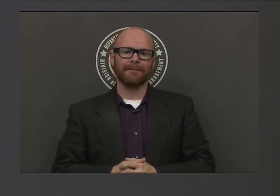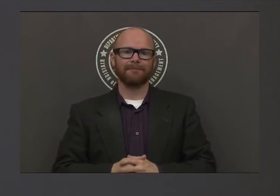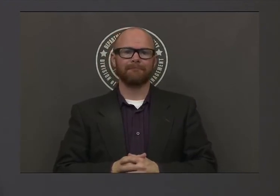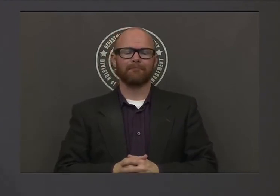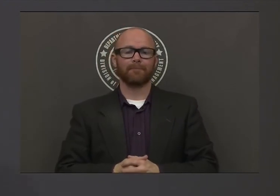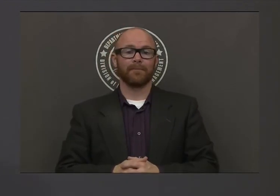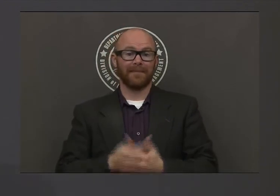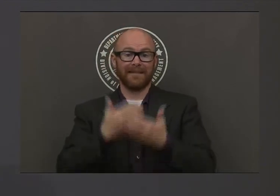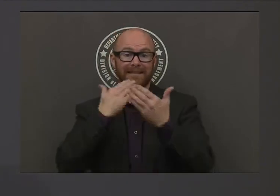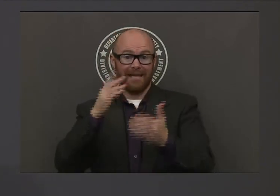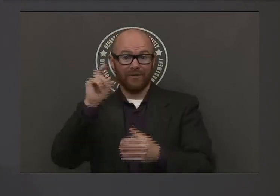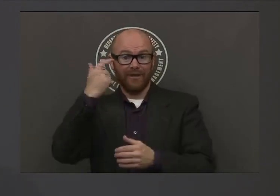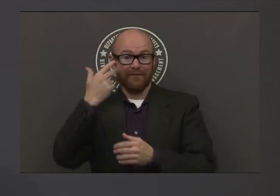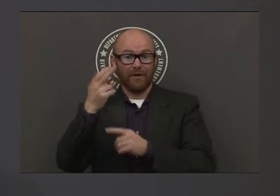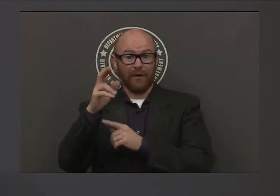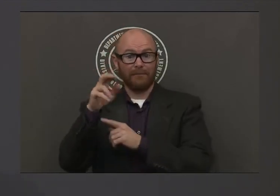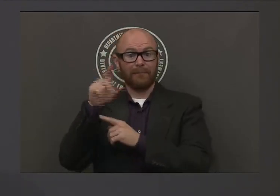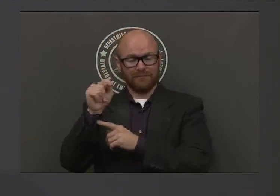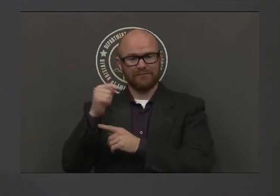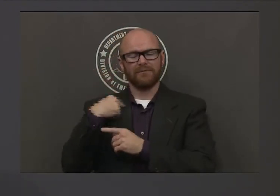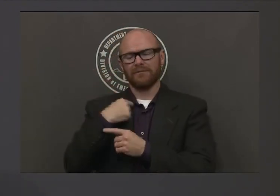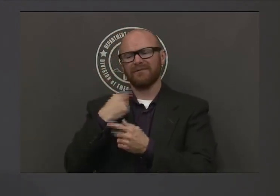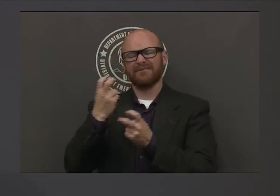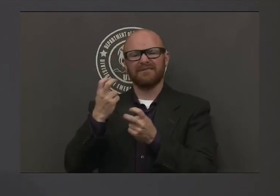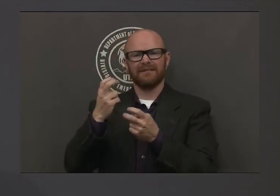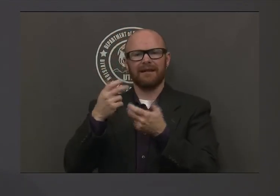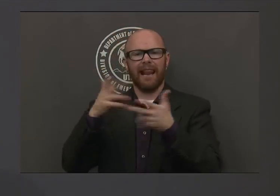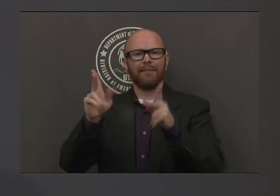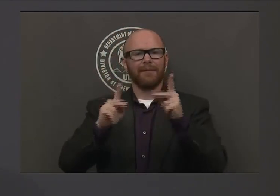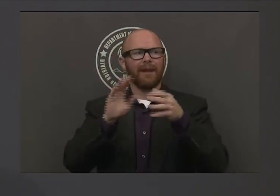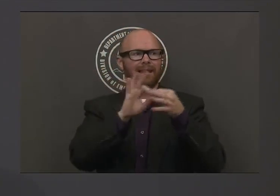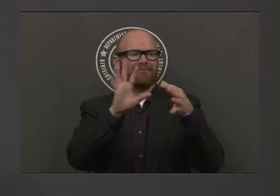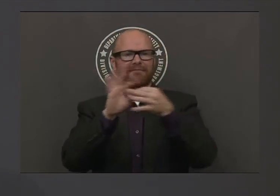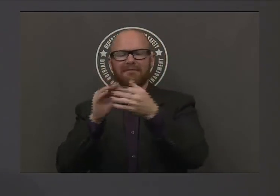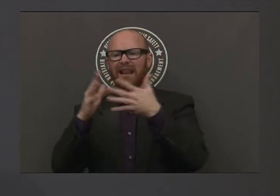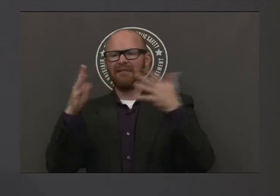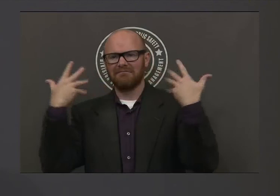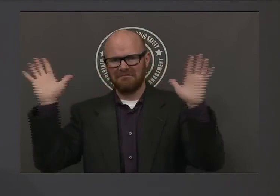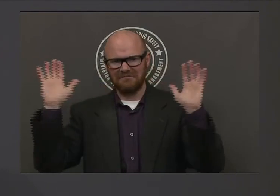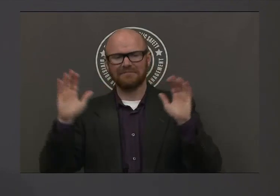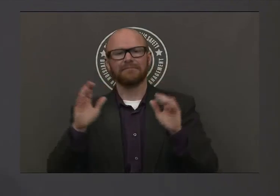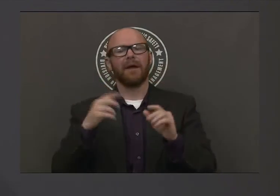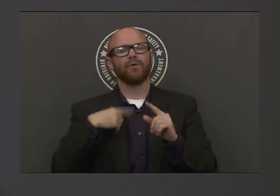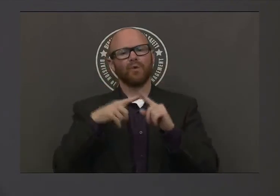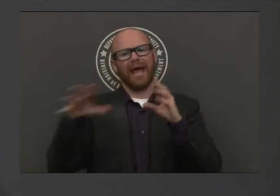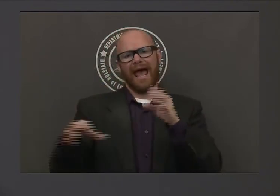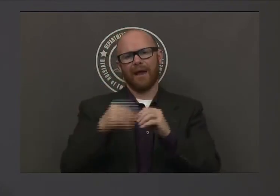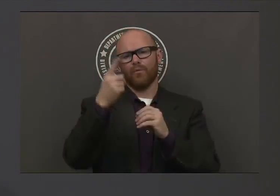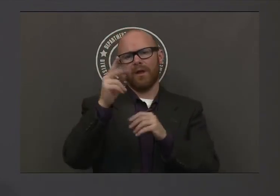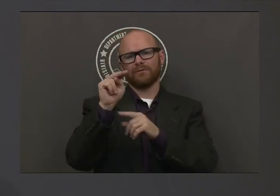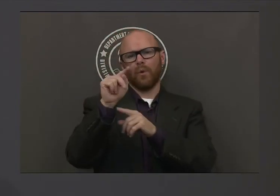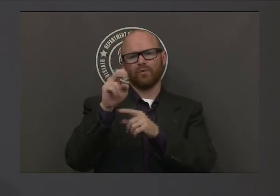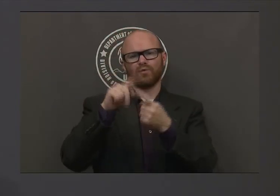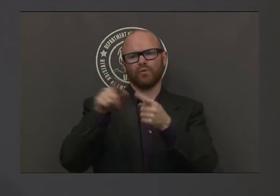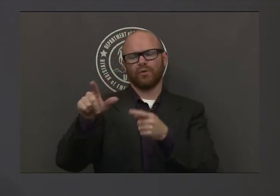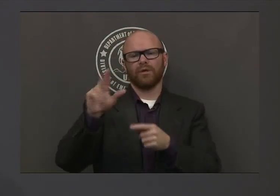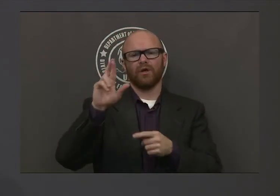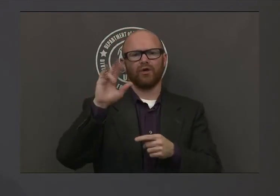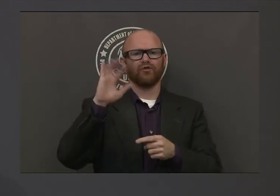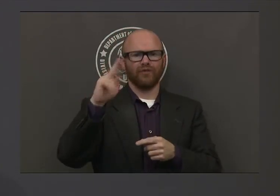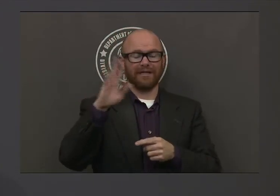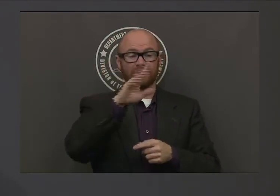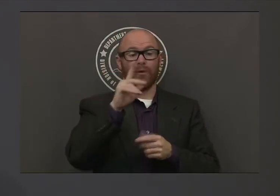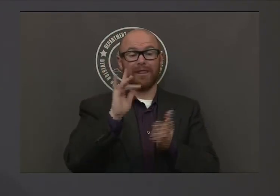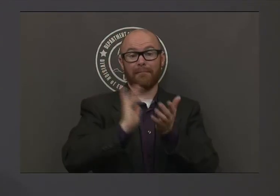Thank you, Governor Herbert. As we excuse all of our speakers, I just wanted to add one more note to the question that Rick asked. We just checked the medical